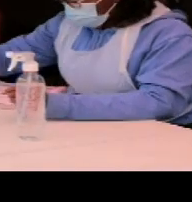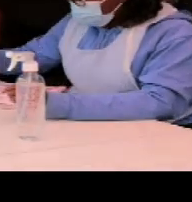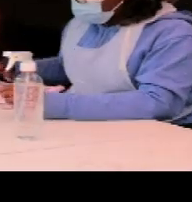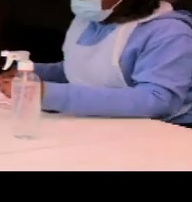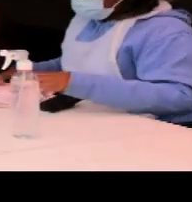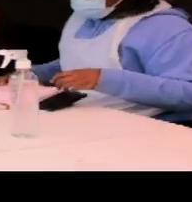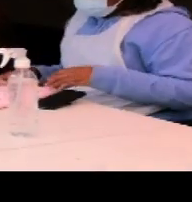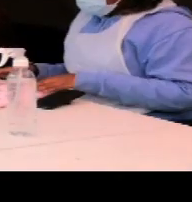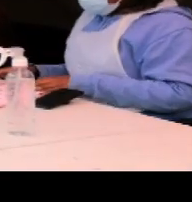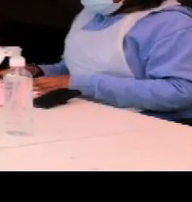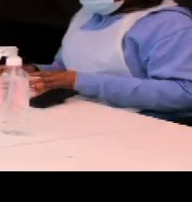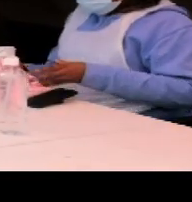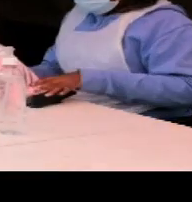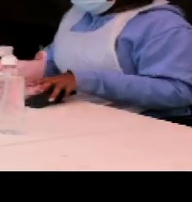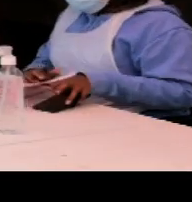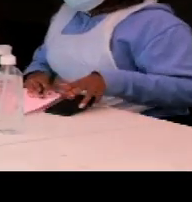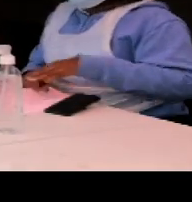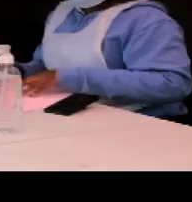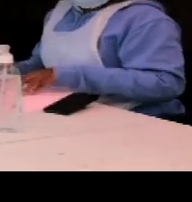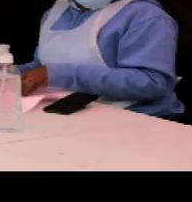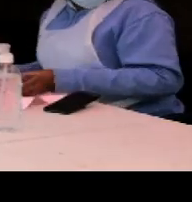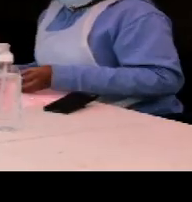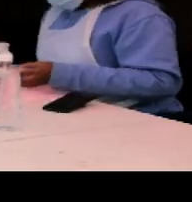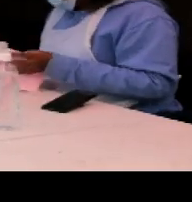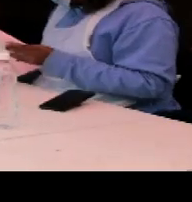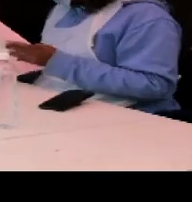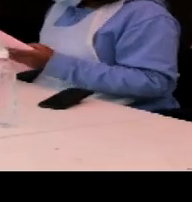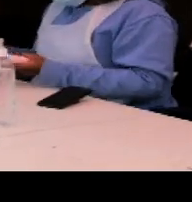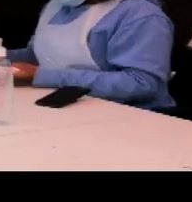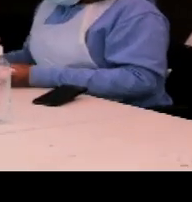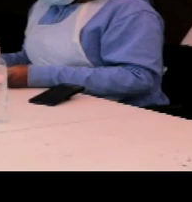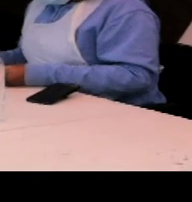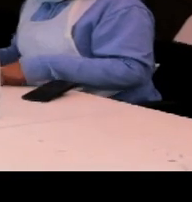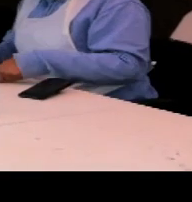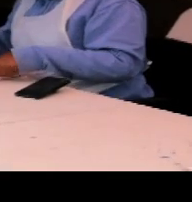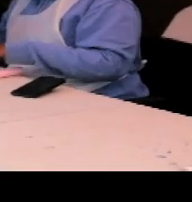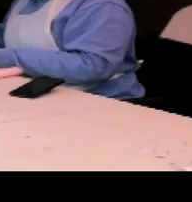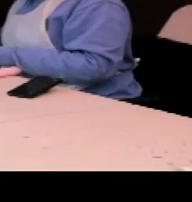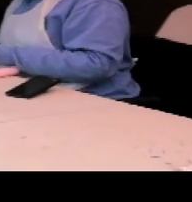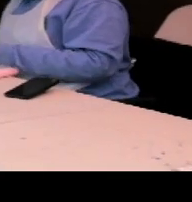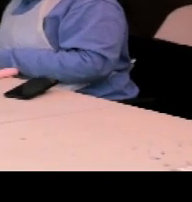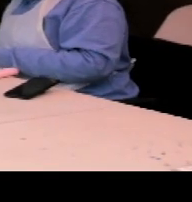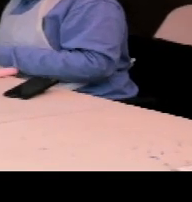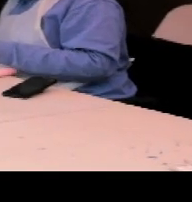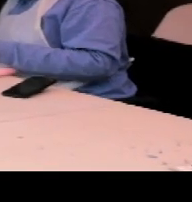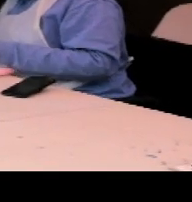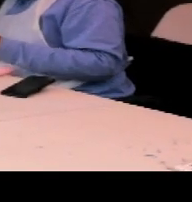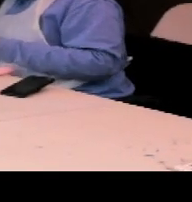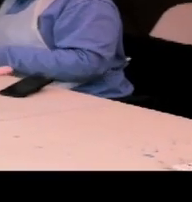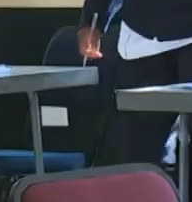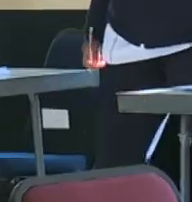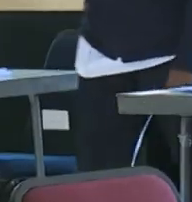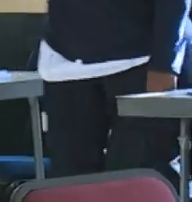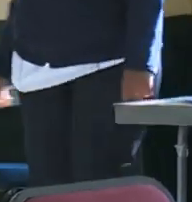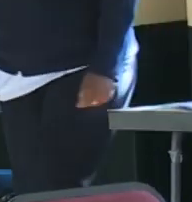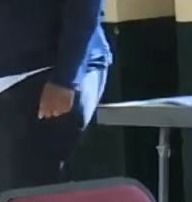entering Namibia with a full vaccination status has been extended to non-Namibians as well. Travelers can now enter the country by